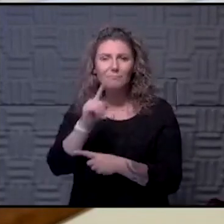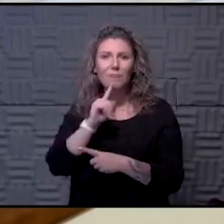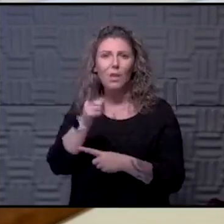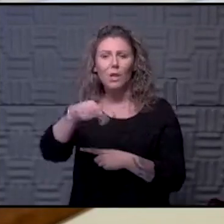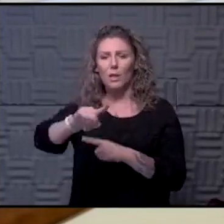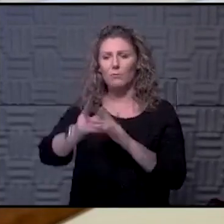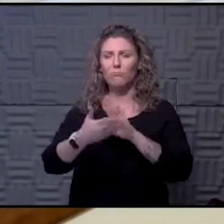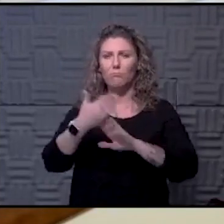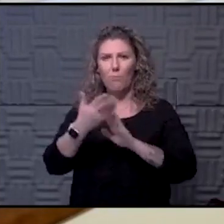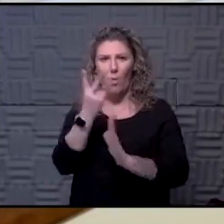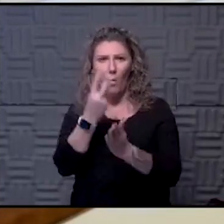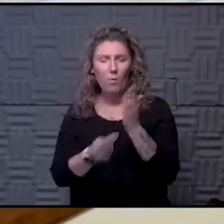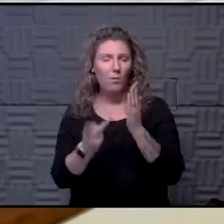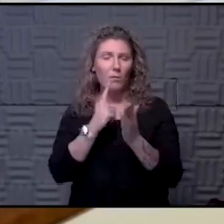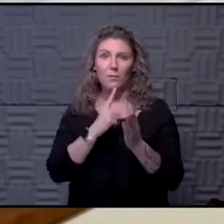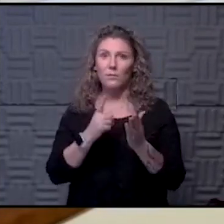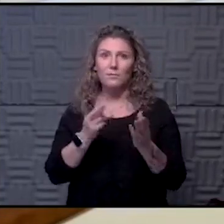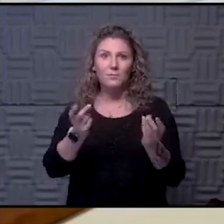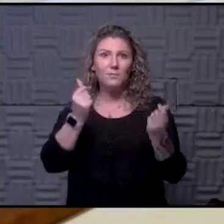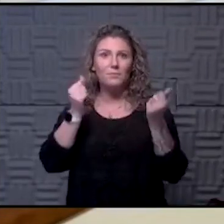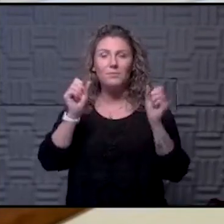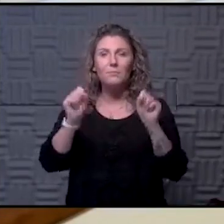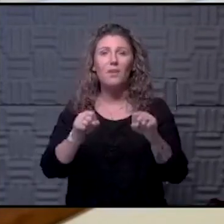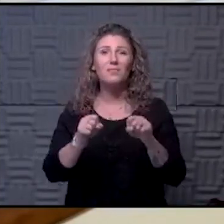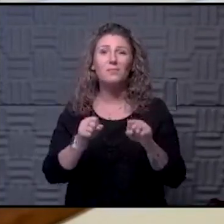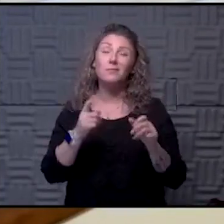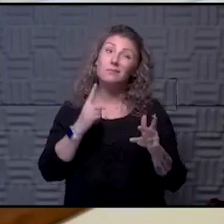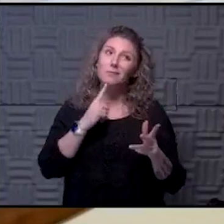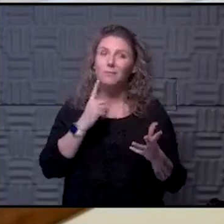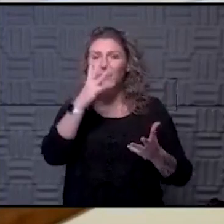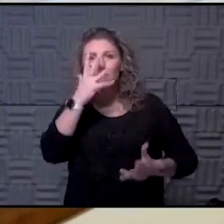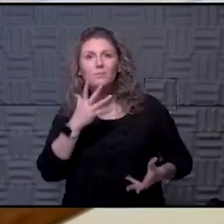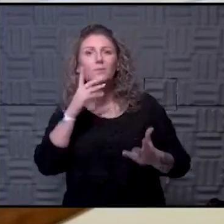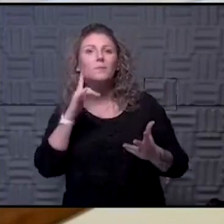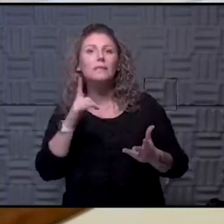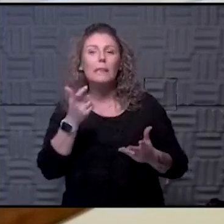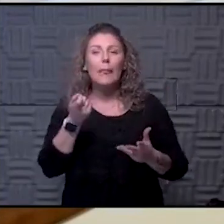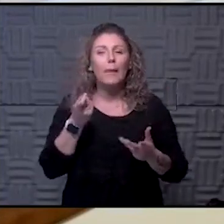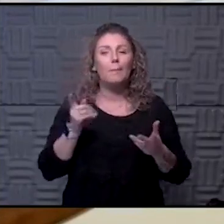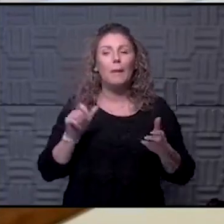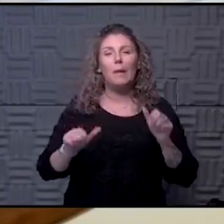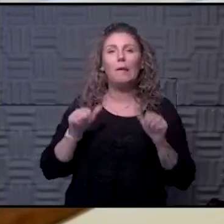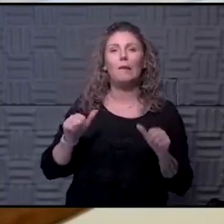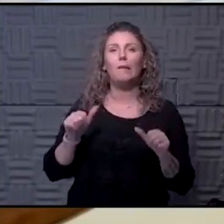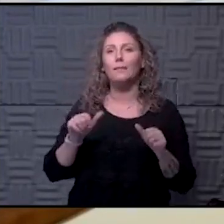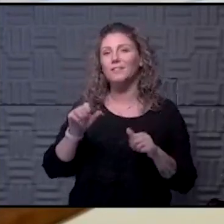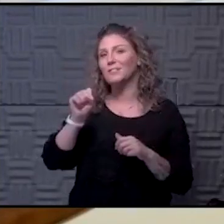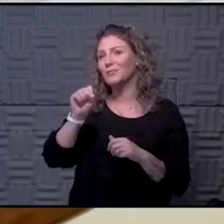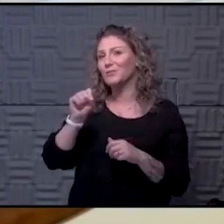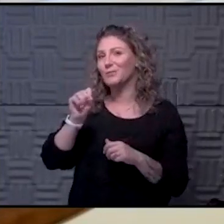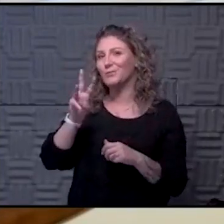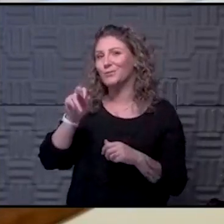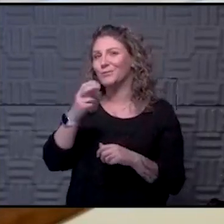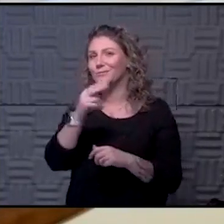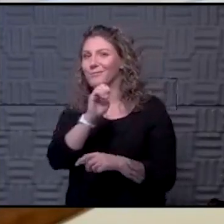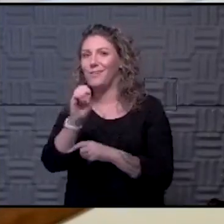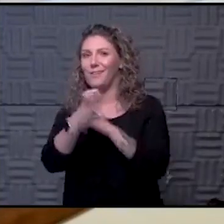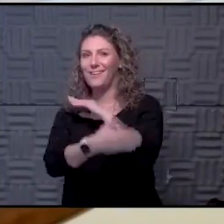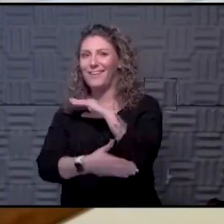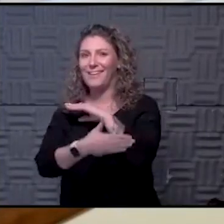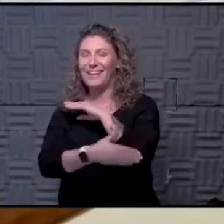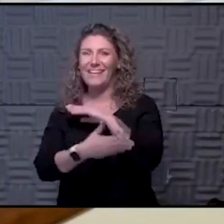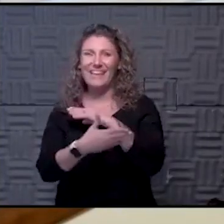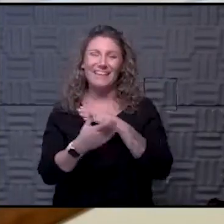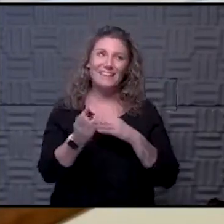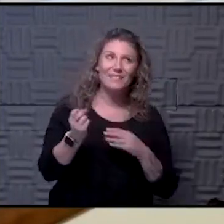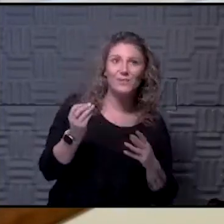as full and as quick as they can. Unfortunately, we are seeing a bit of hesitancy here in Shawnee County and some slots that are